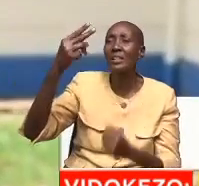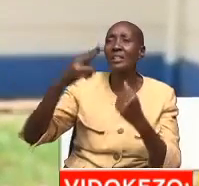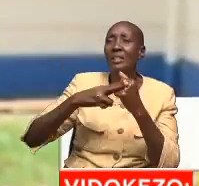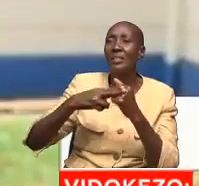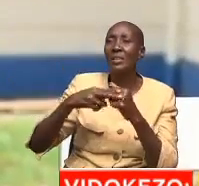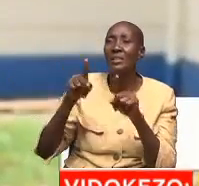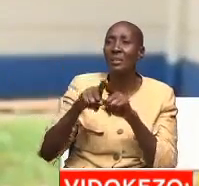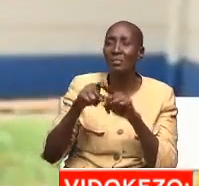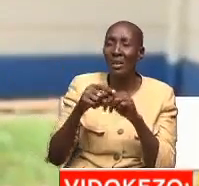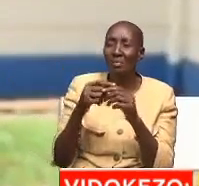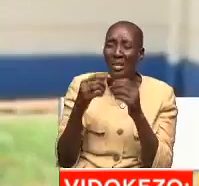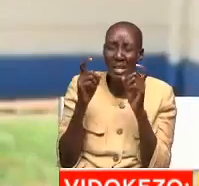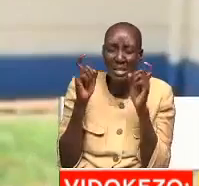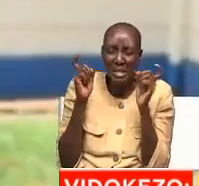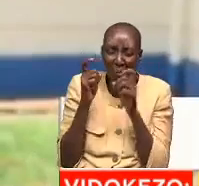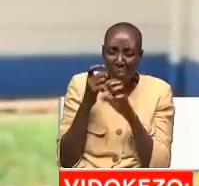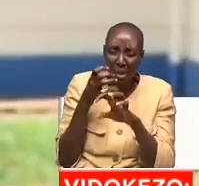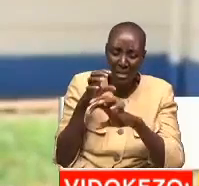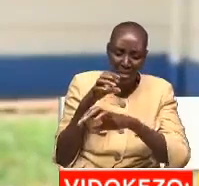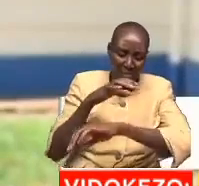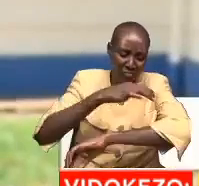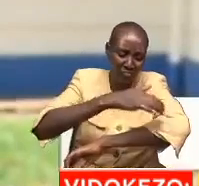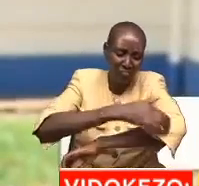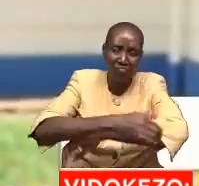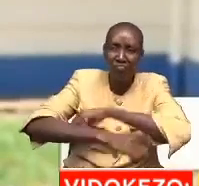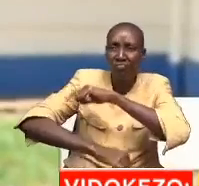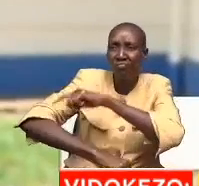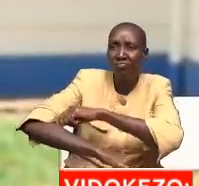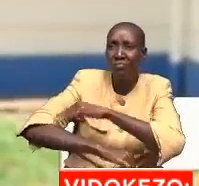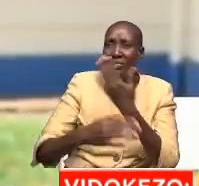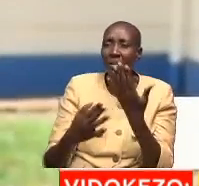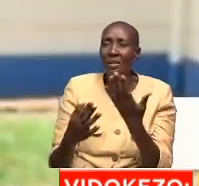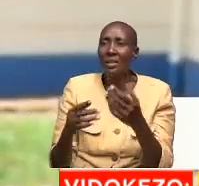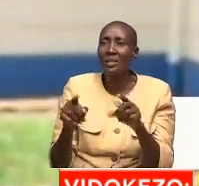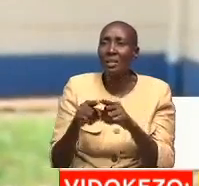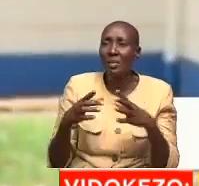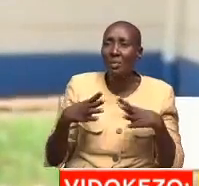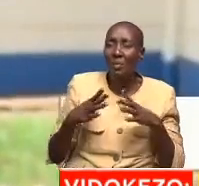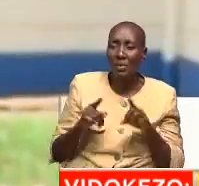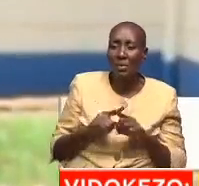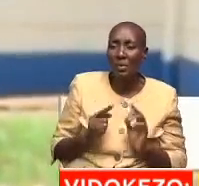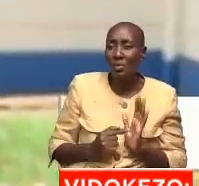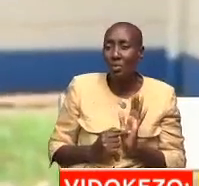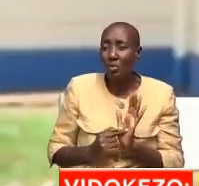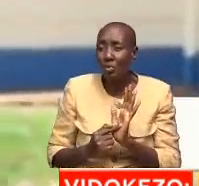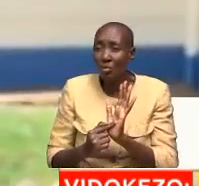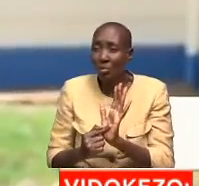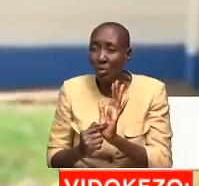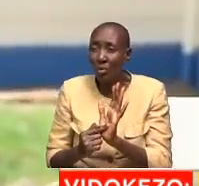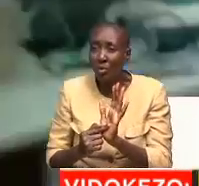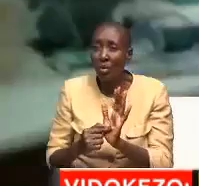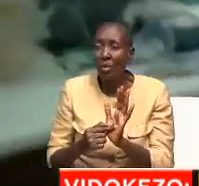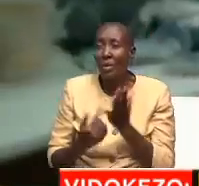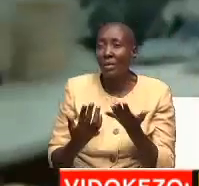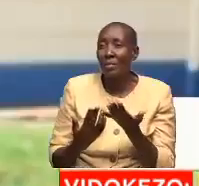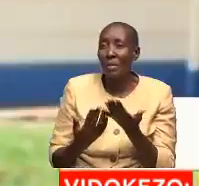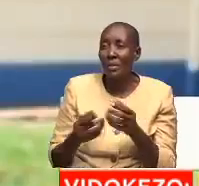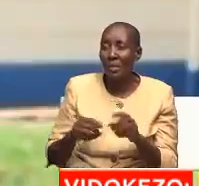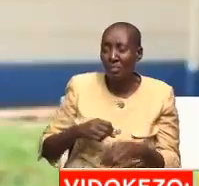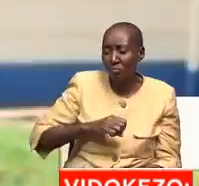pains, and then we have people who will exhibit at higher levels, you have people who will exhibit